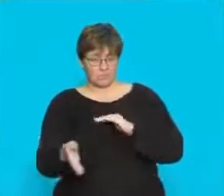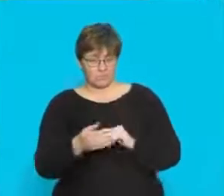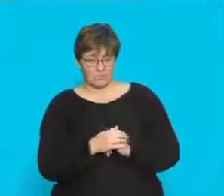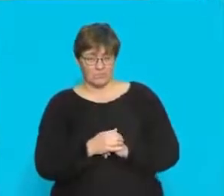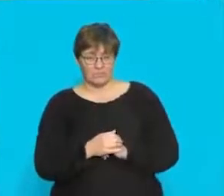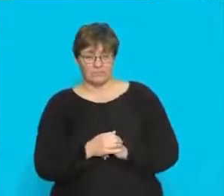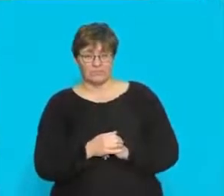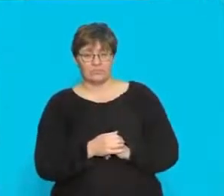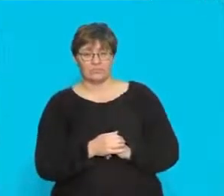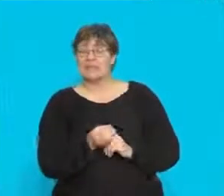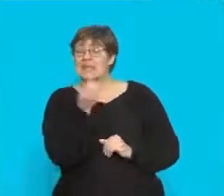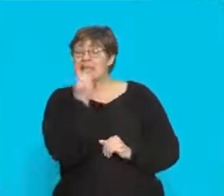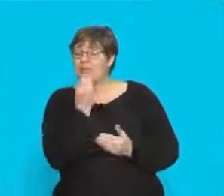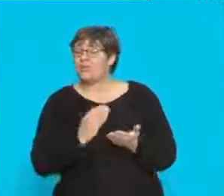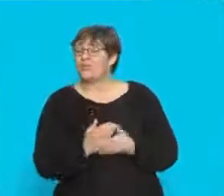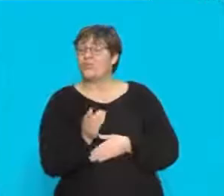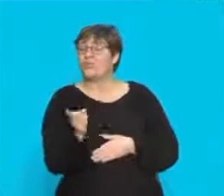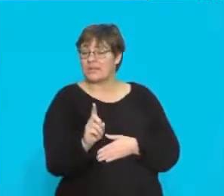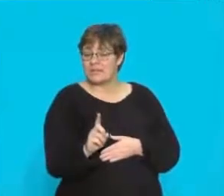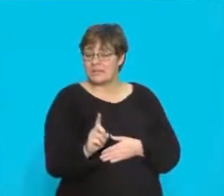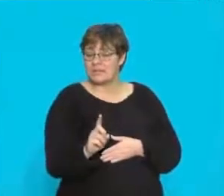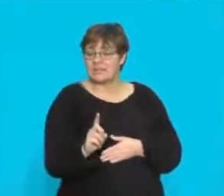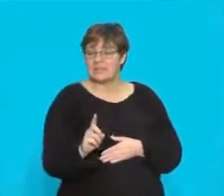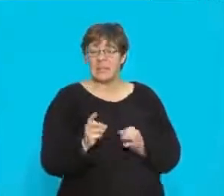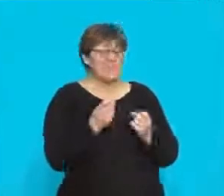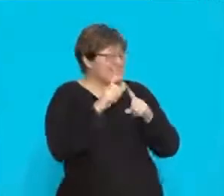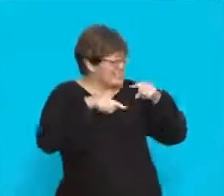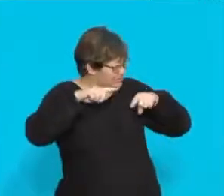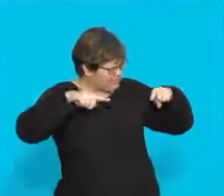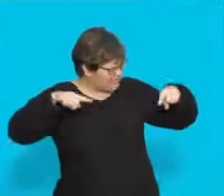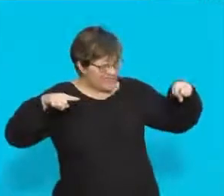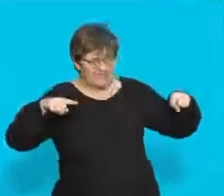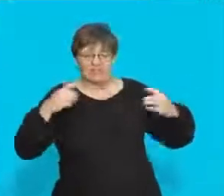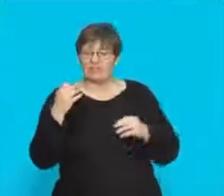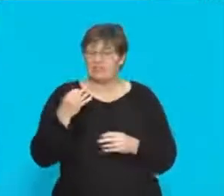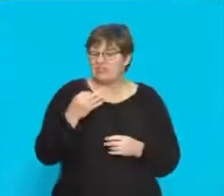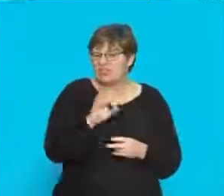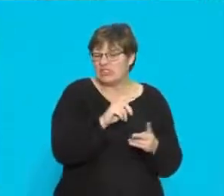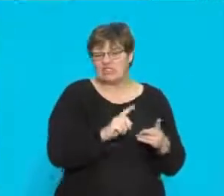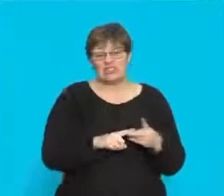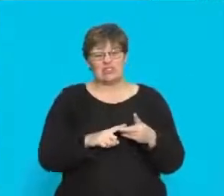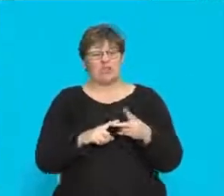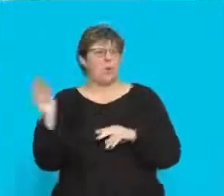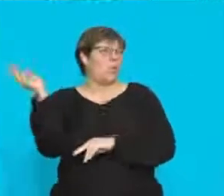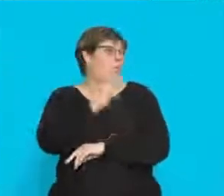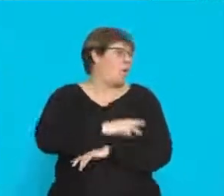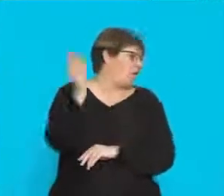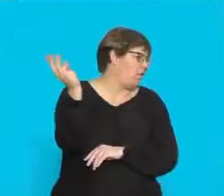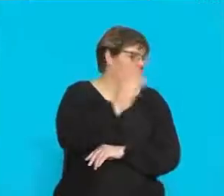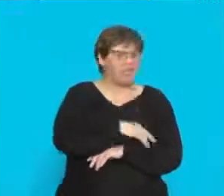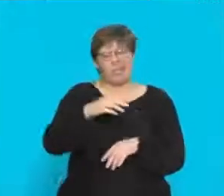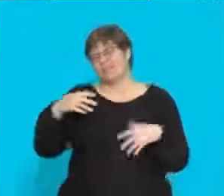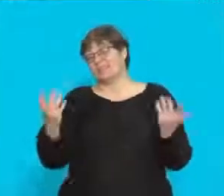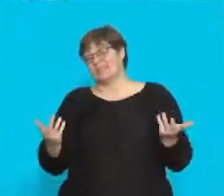eaten, by a lot of organisms in the water, by fish, by the whales, they're also fish,